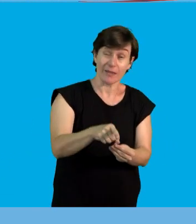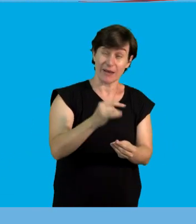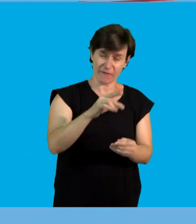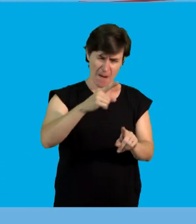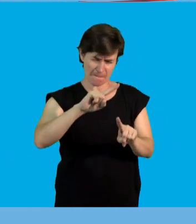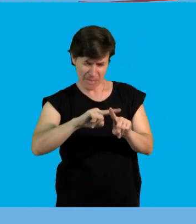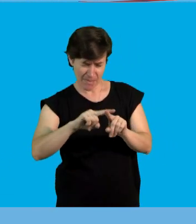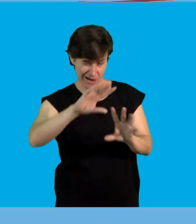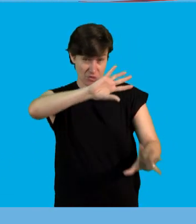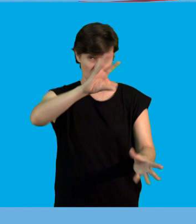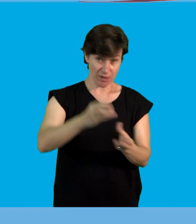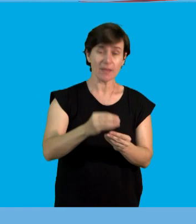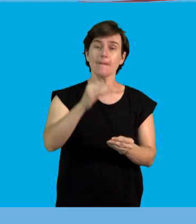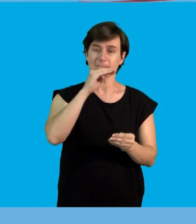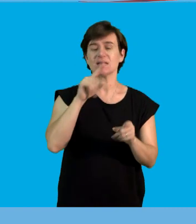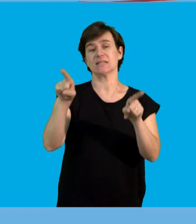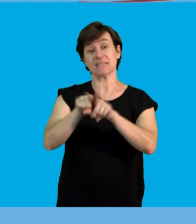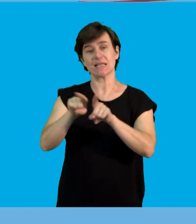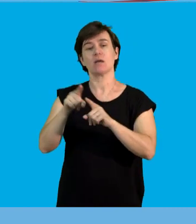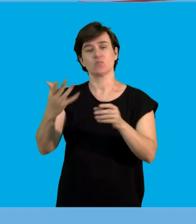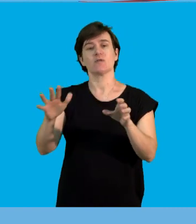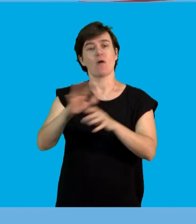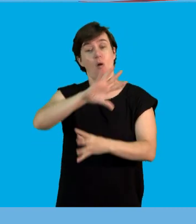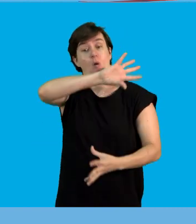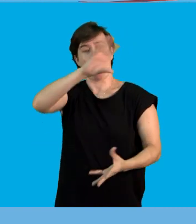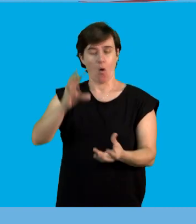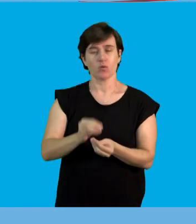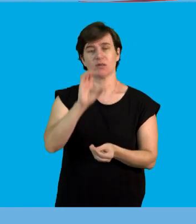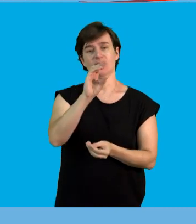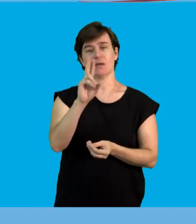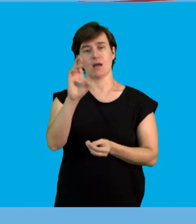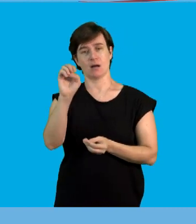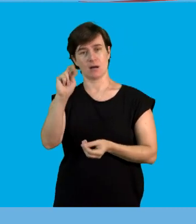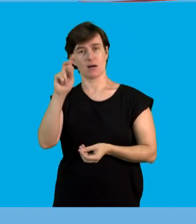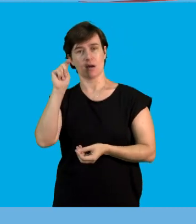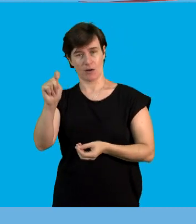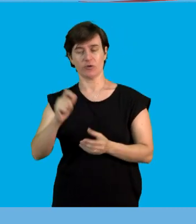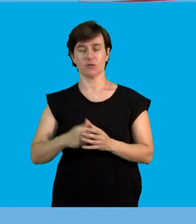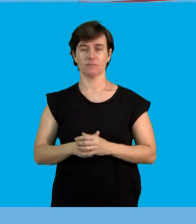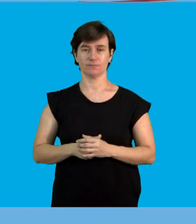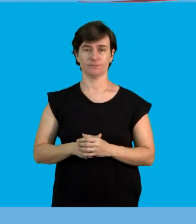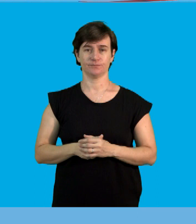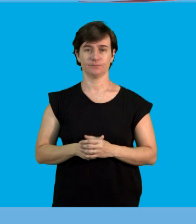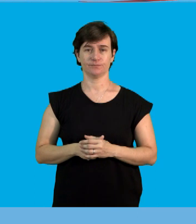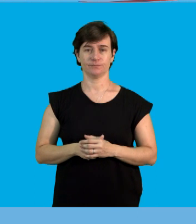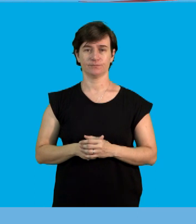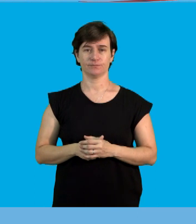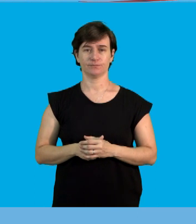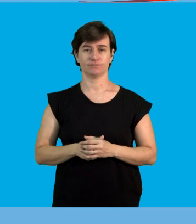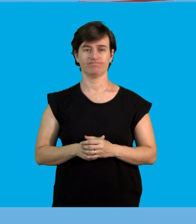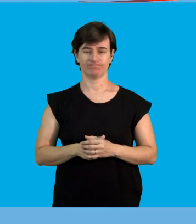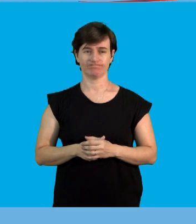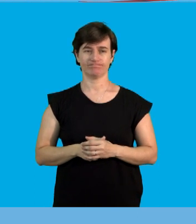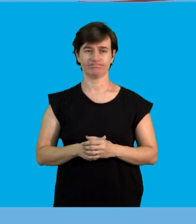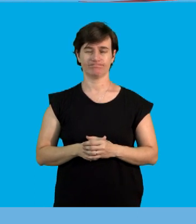So the current here plus the current on this branch is going to be equal to the total current of the entire circuit. Now the